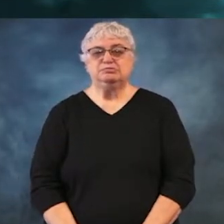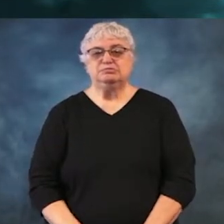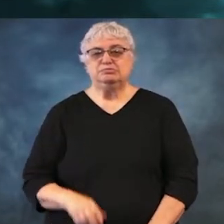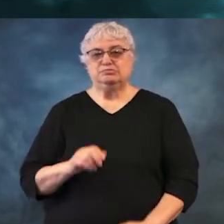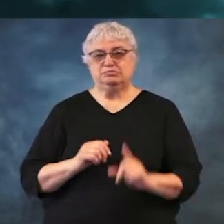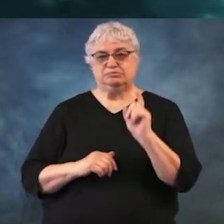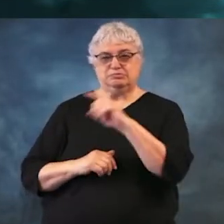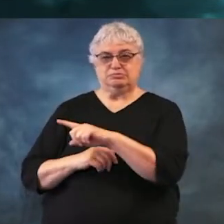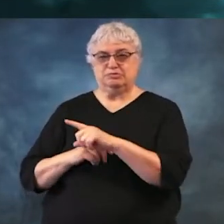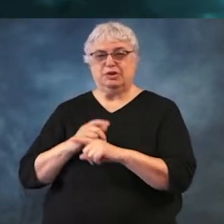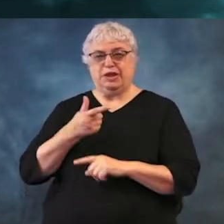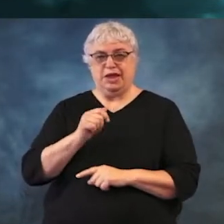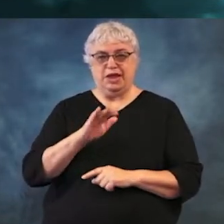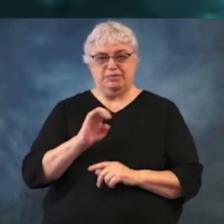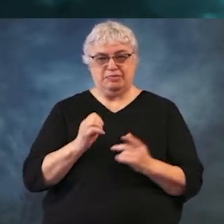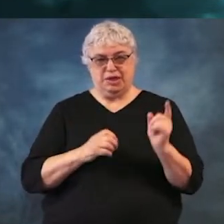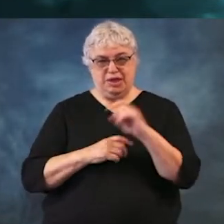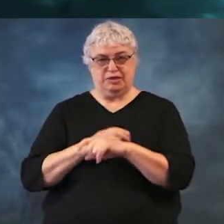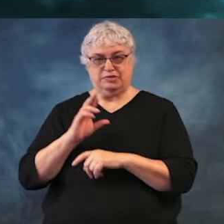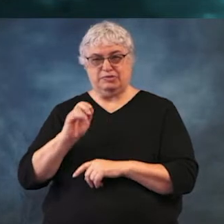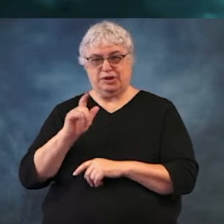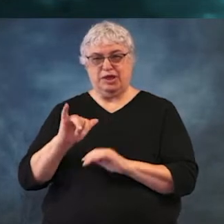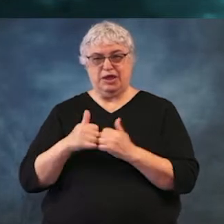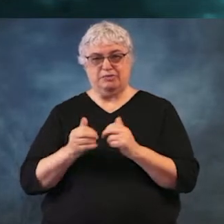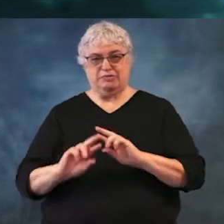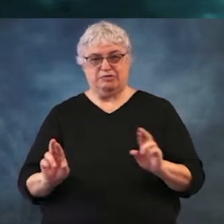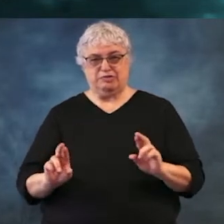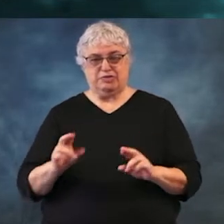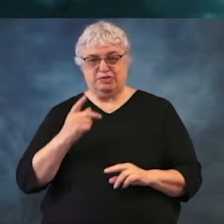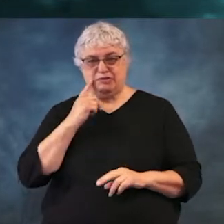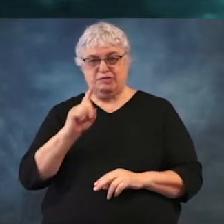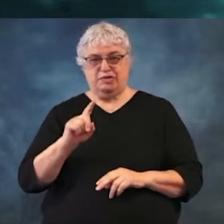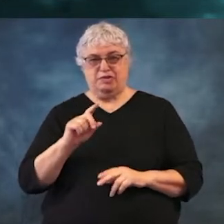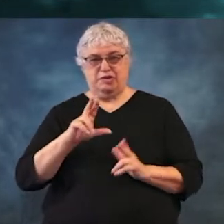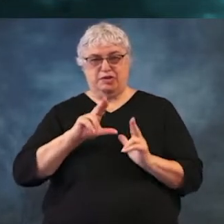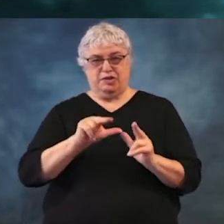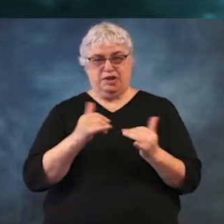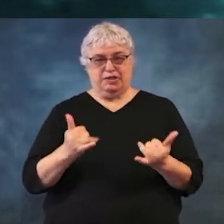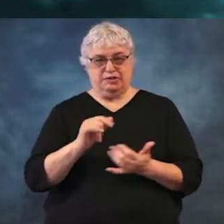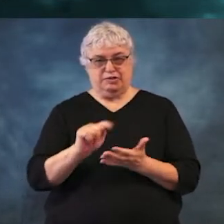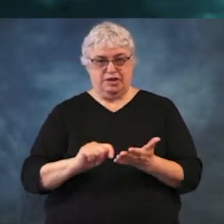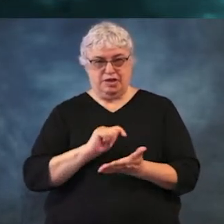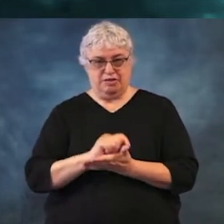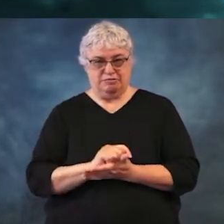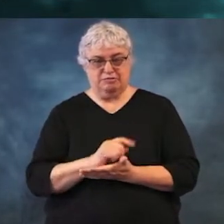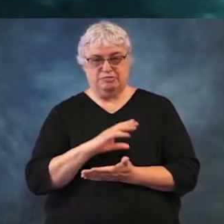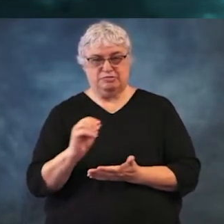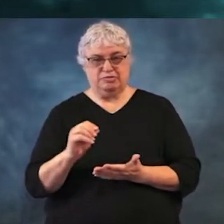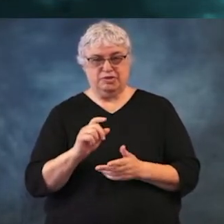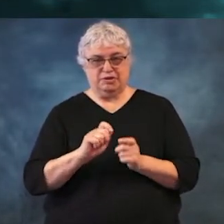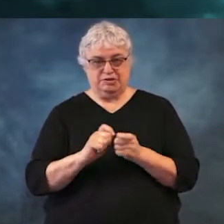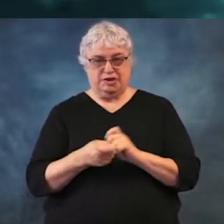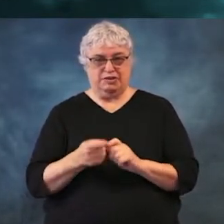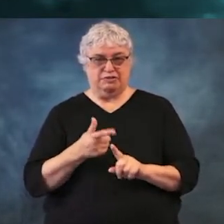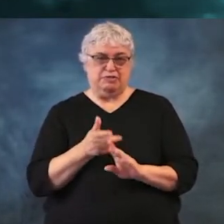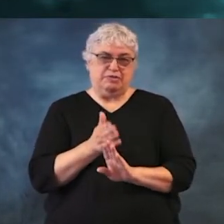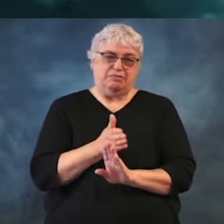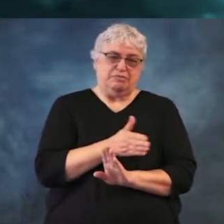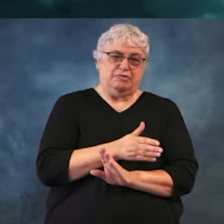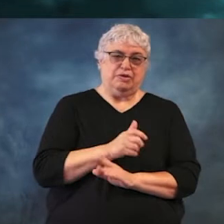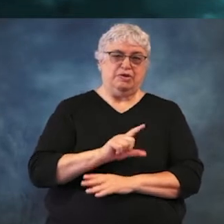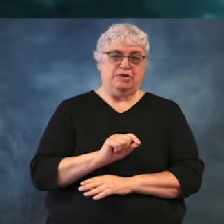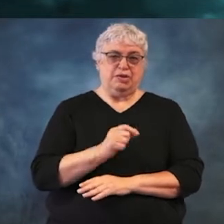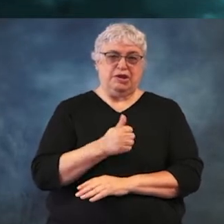Ricky, how about you? How have you prepared for hurricane season this year, and has that changed at all from the way